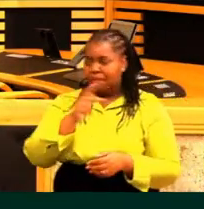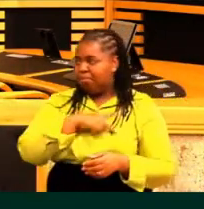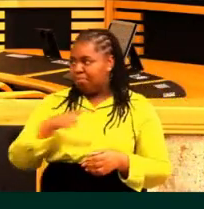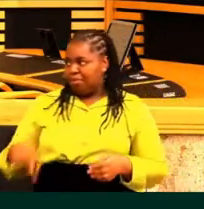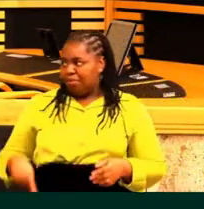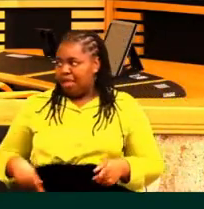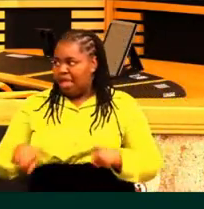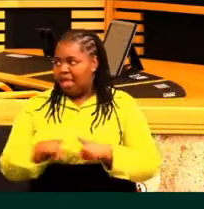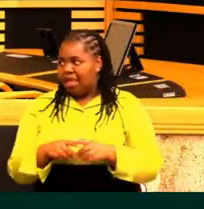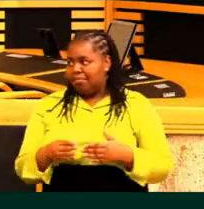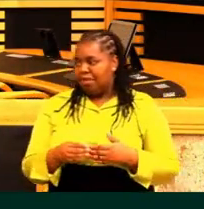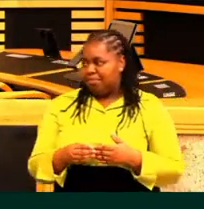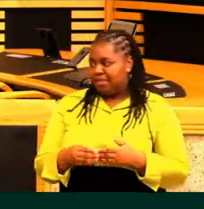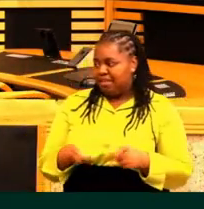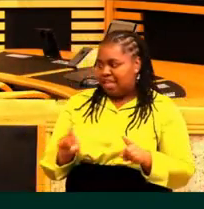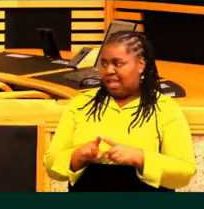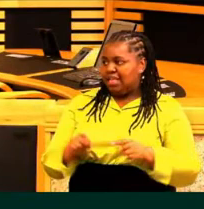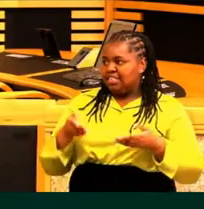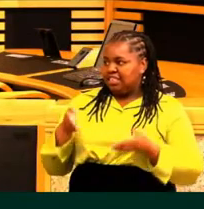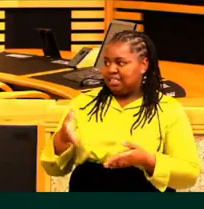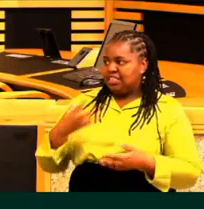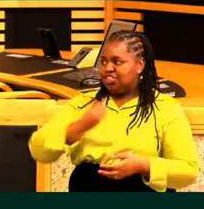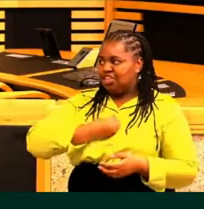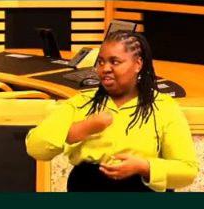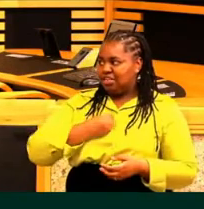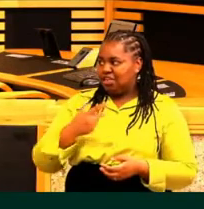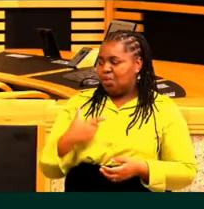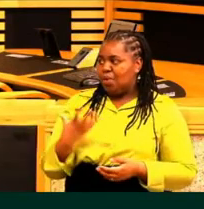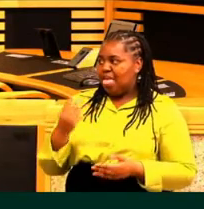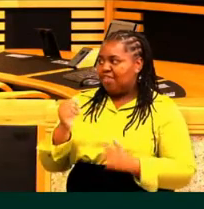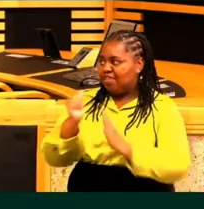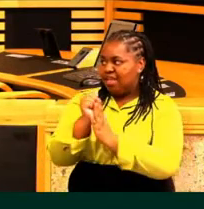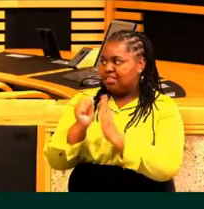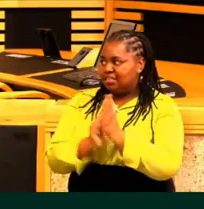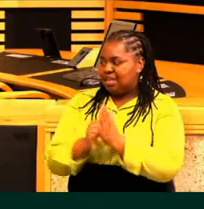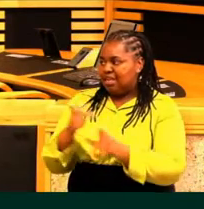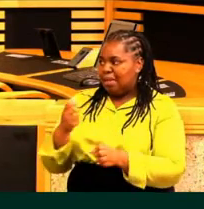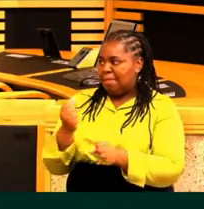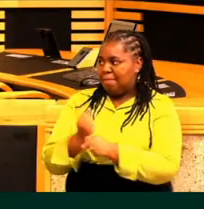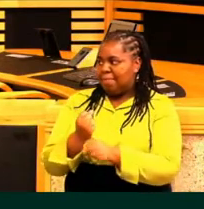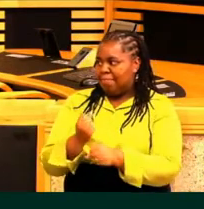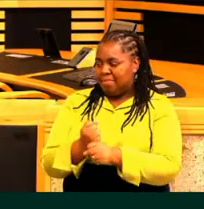as this generation cine agenda of making education fashionable